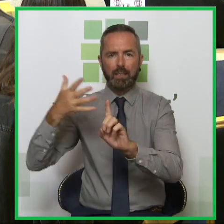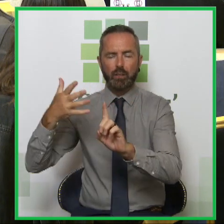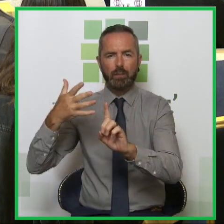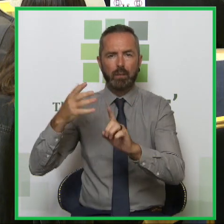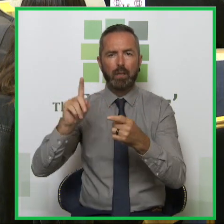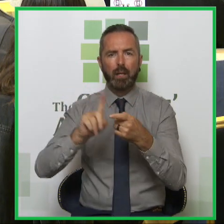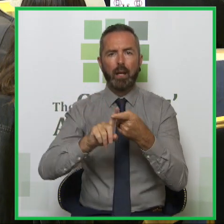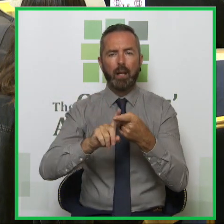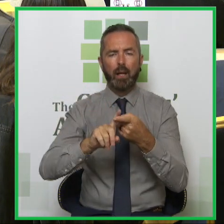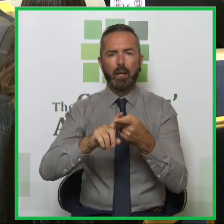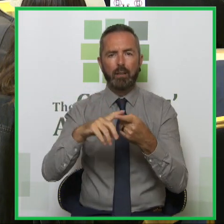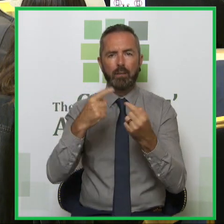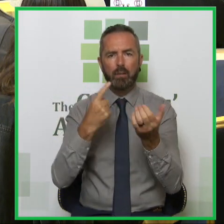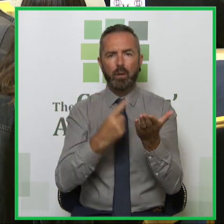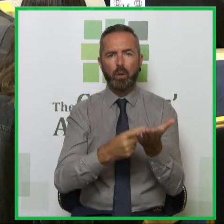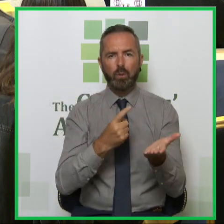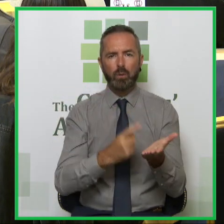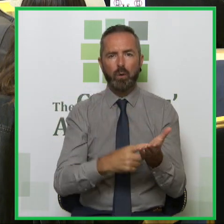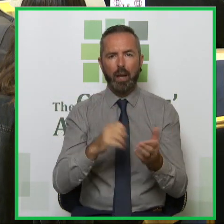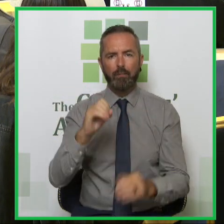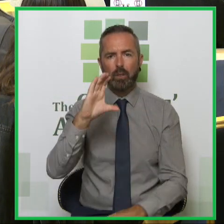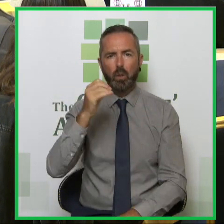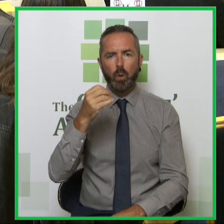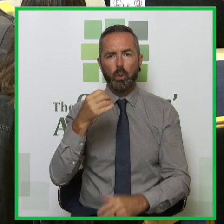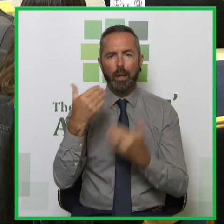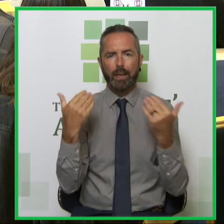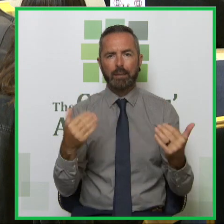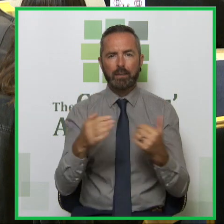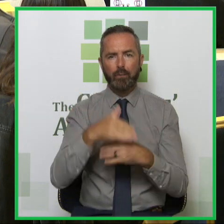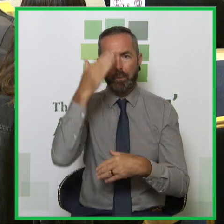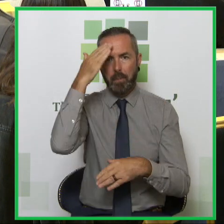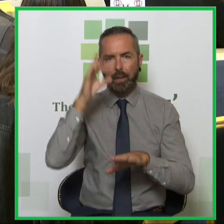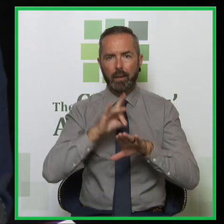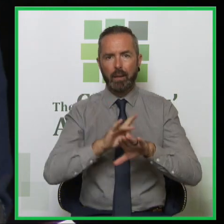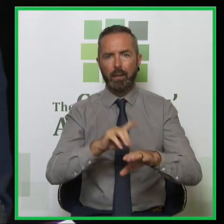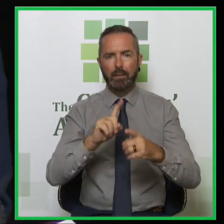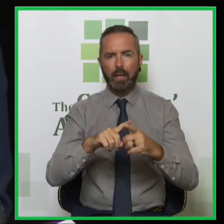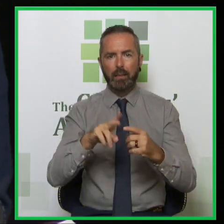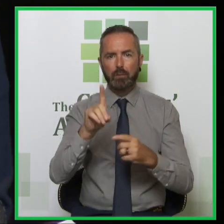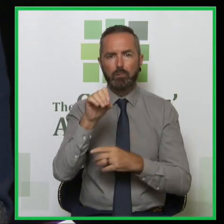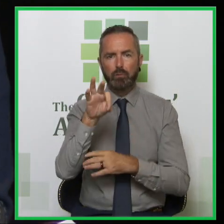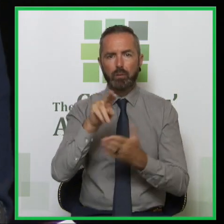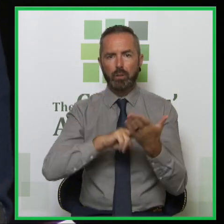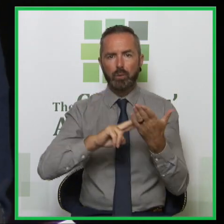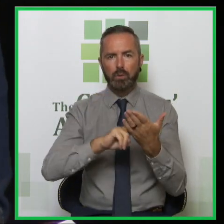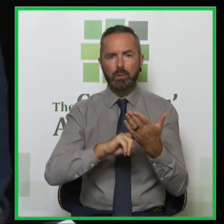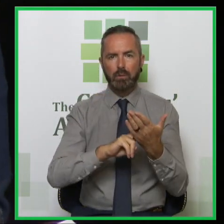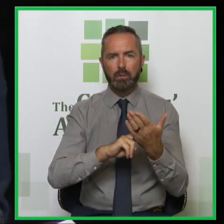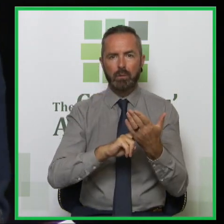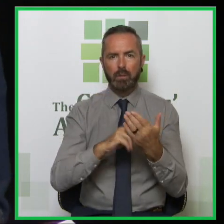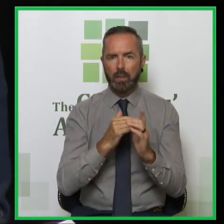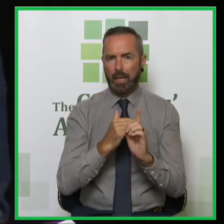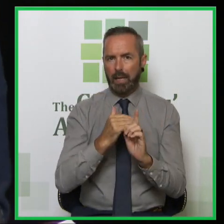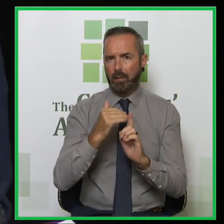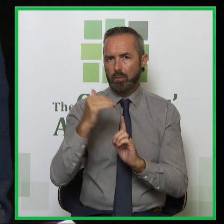and also there's the coexistence of mental illness and drug use. There's also been a steady increase in our admissions